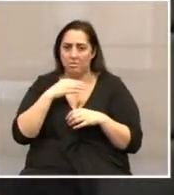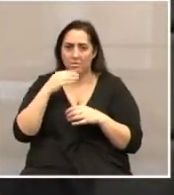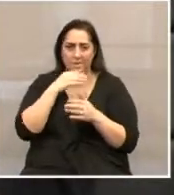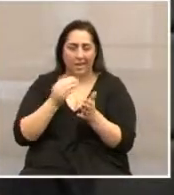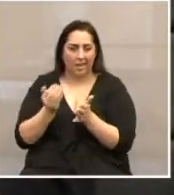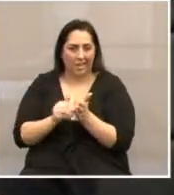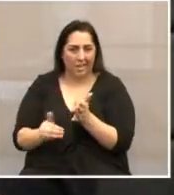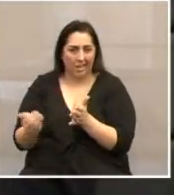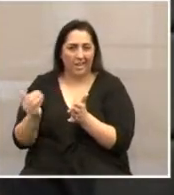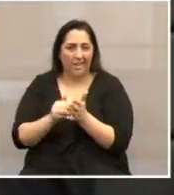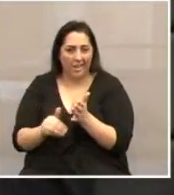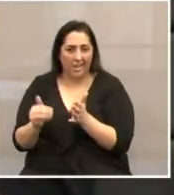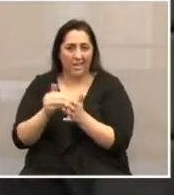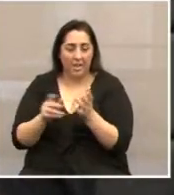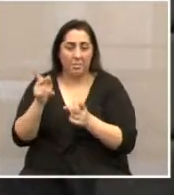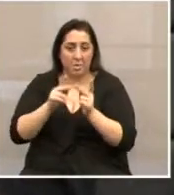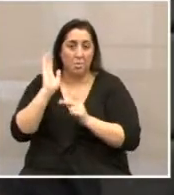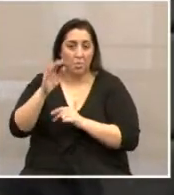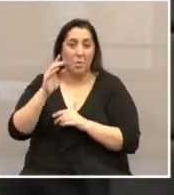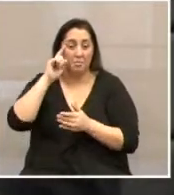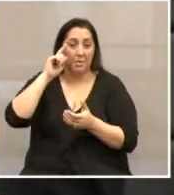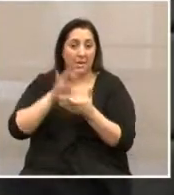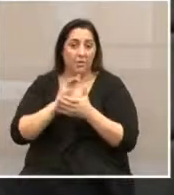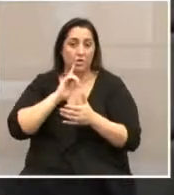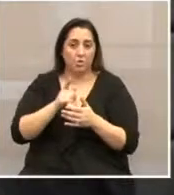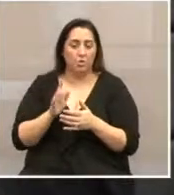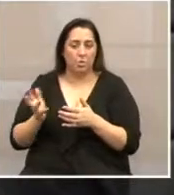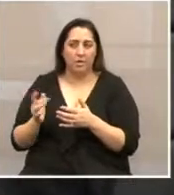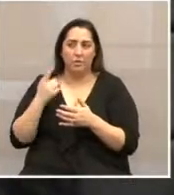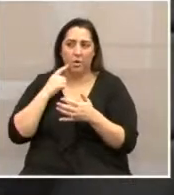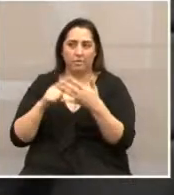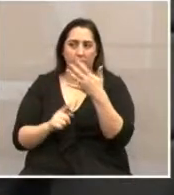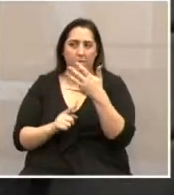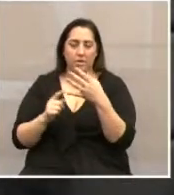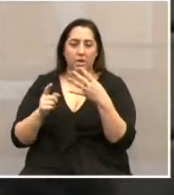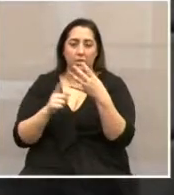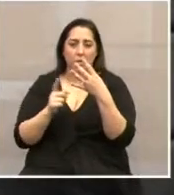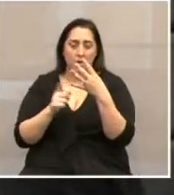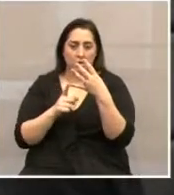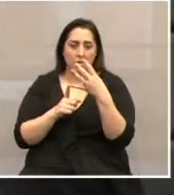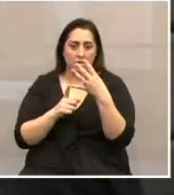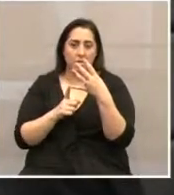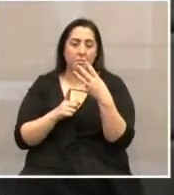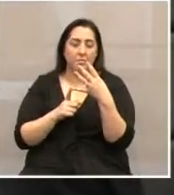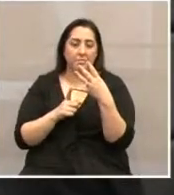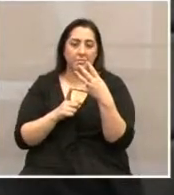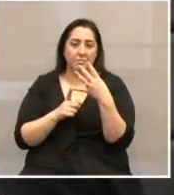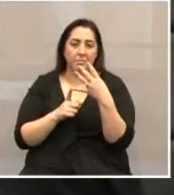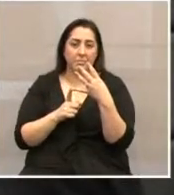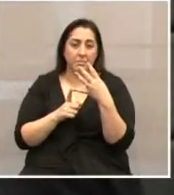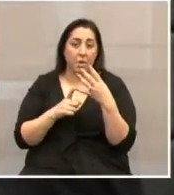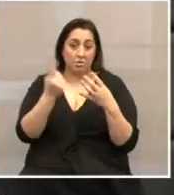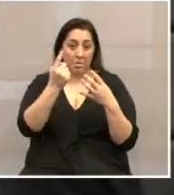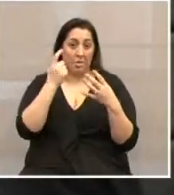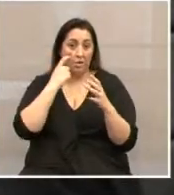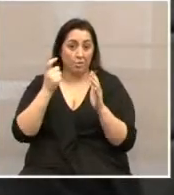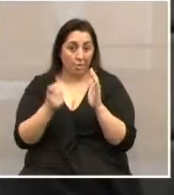until everybody believes that it's true. And fourth, and something that my colleagues have noted